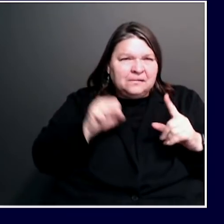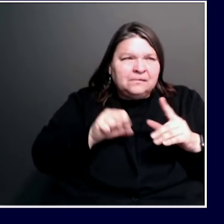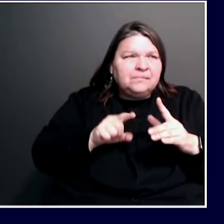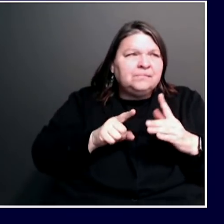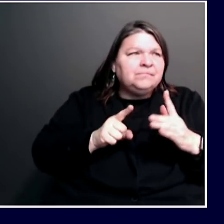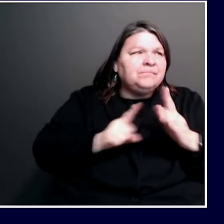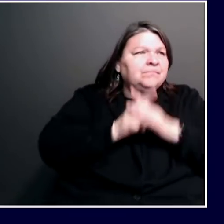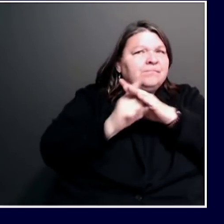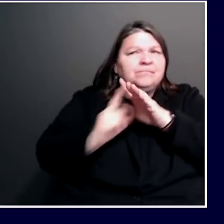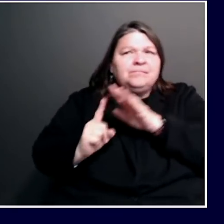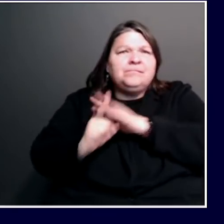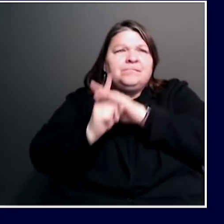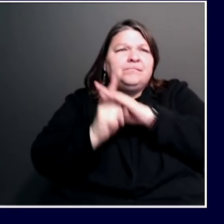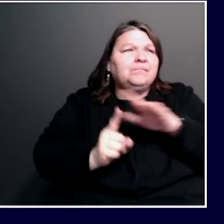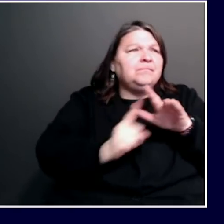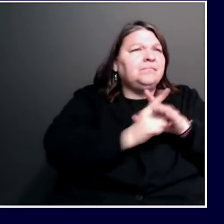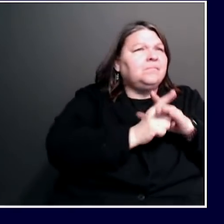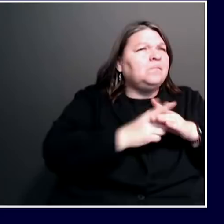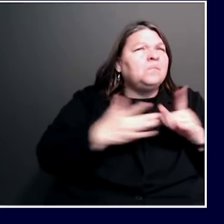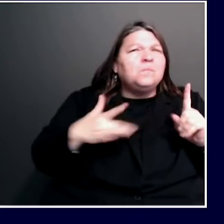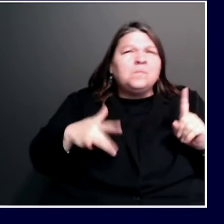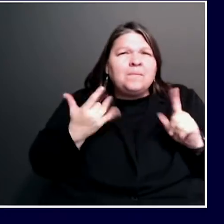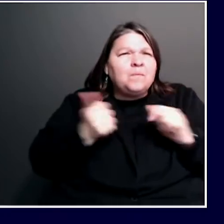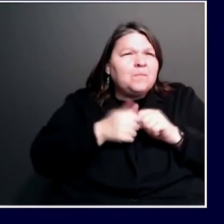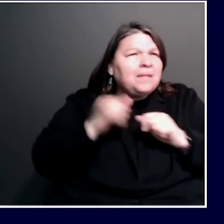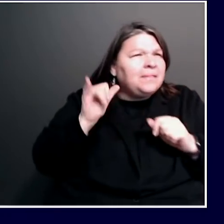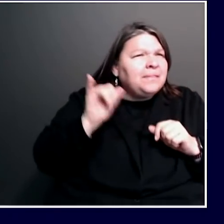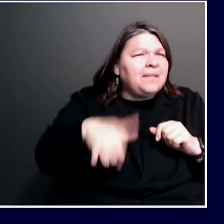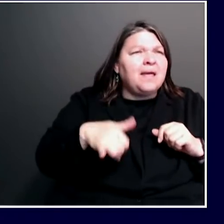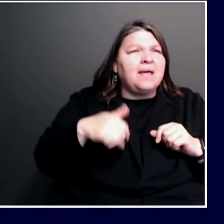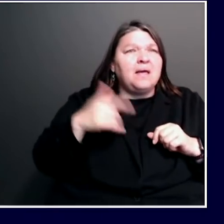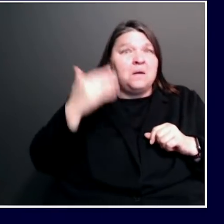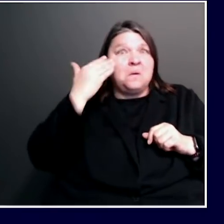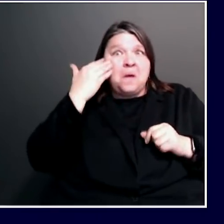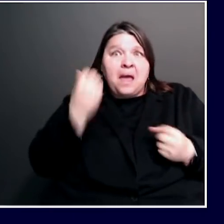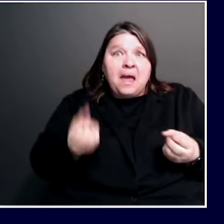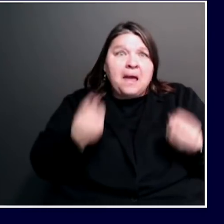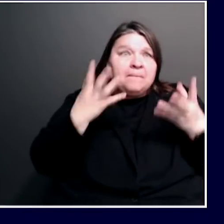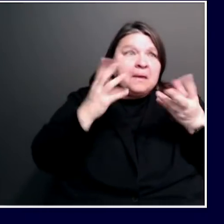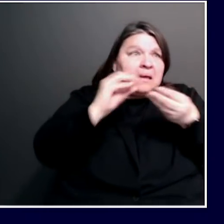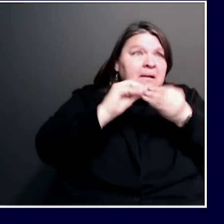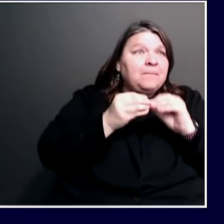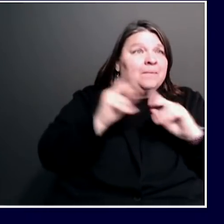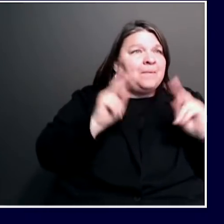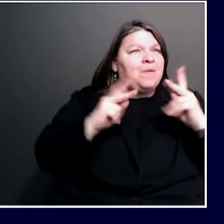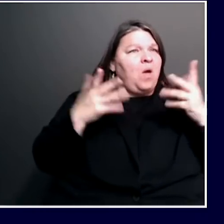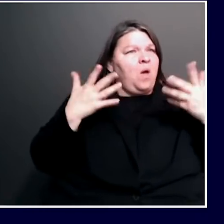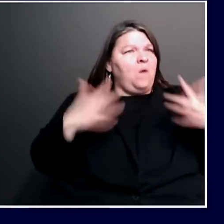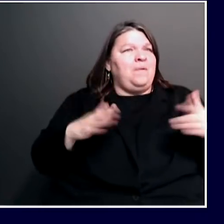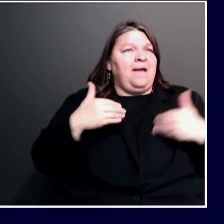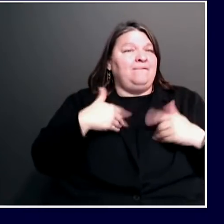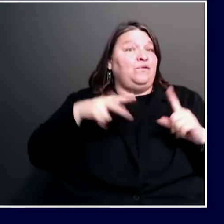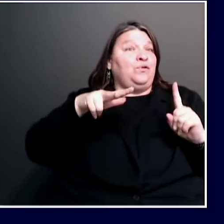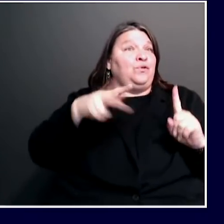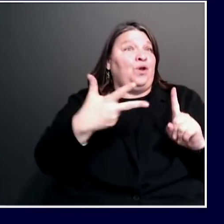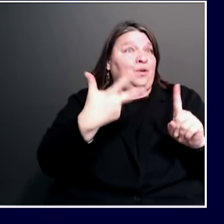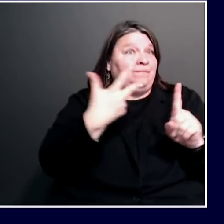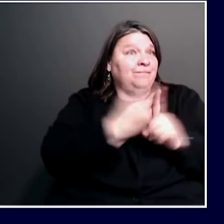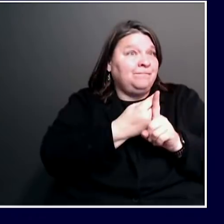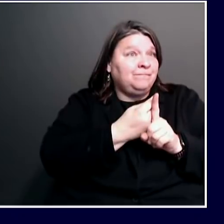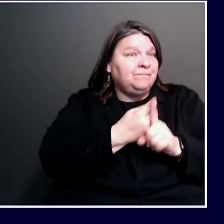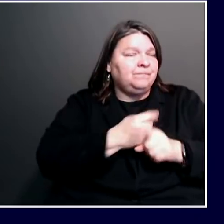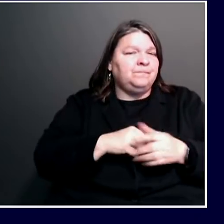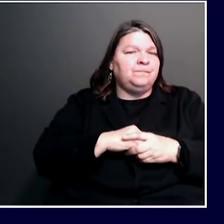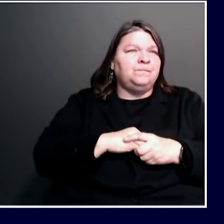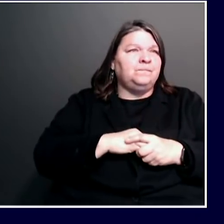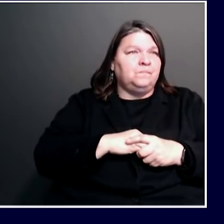data, but do we know of the breakthrough cases? How many of those people have a booster? And because I know in the past you've referenced the